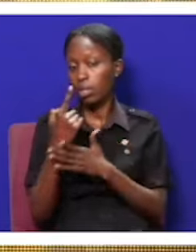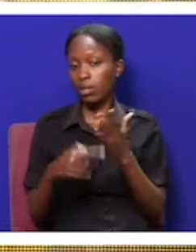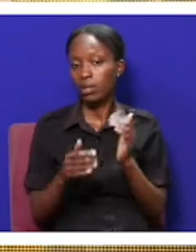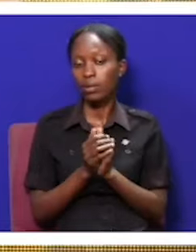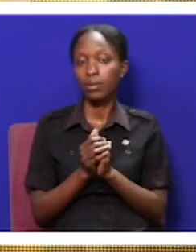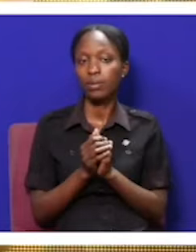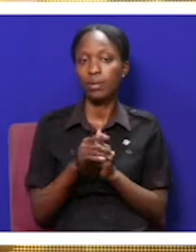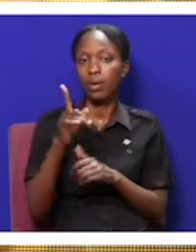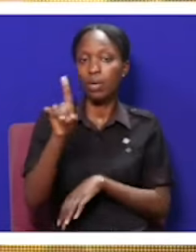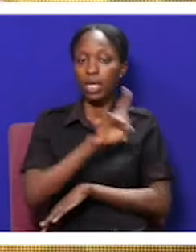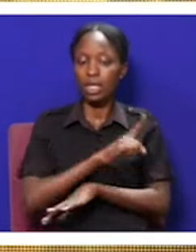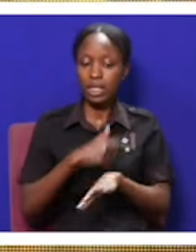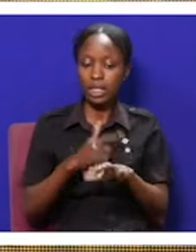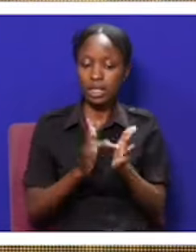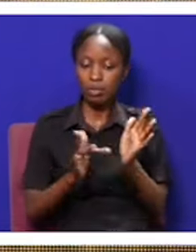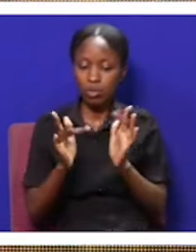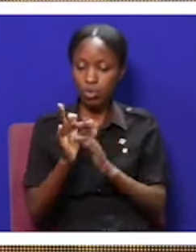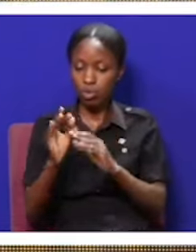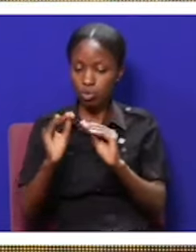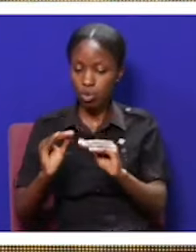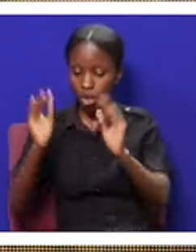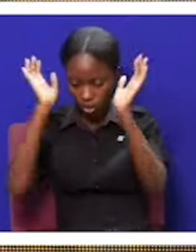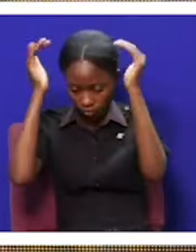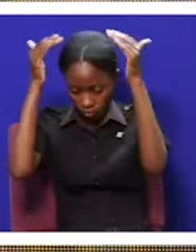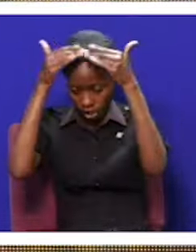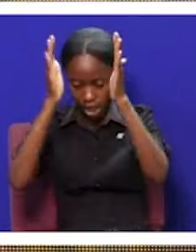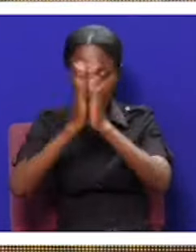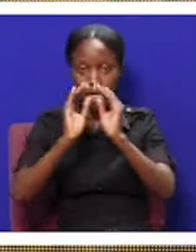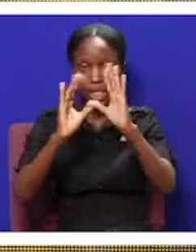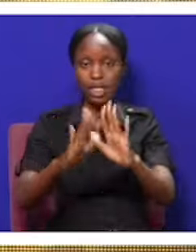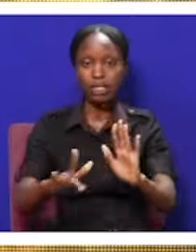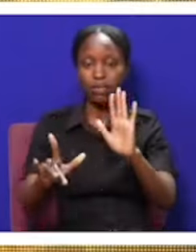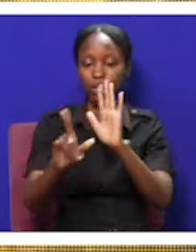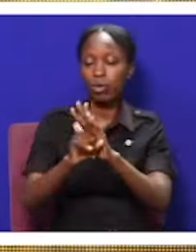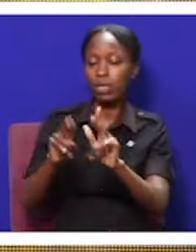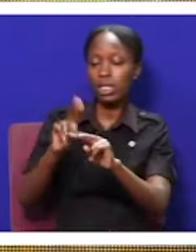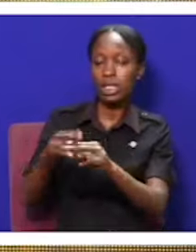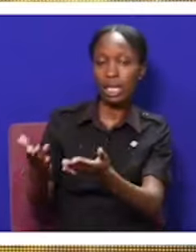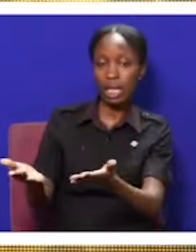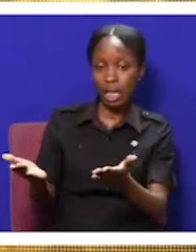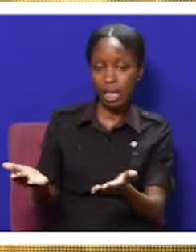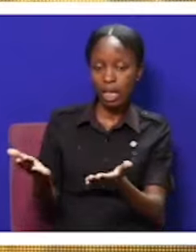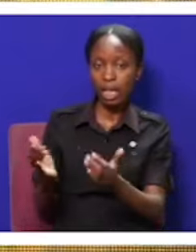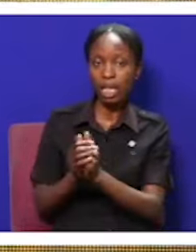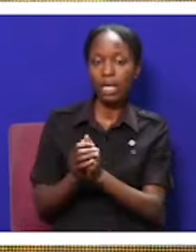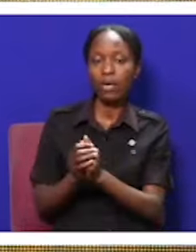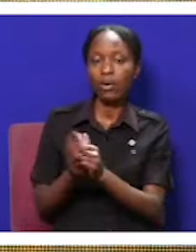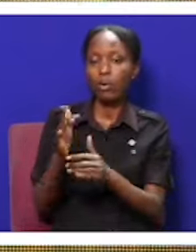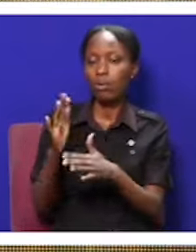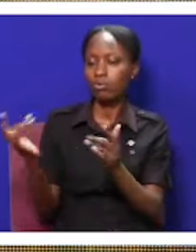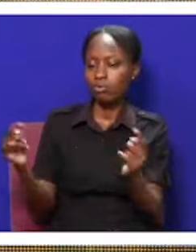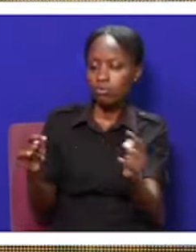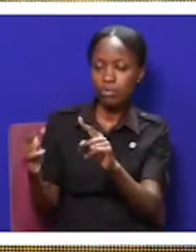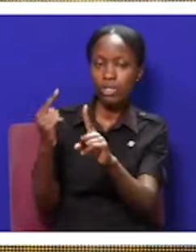one day when Jesus was teaching, some Pharisees and teachers of the law were sitting there, who had come from every town